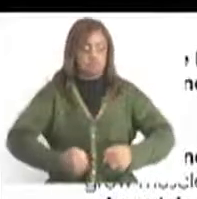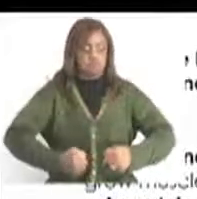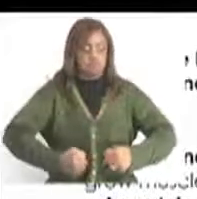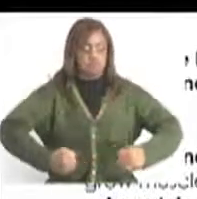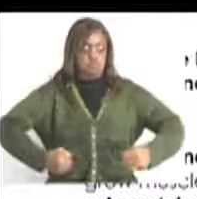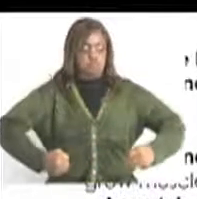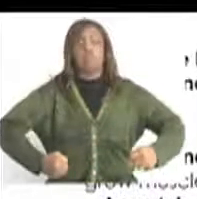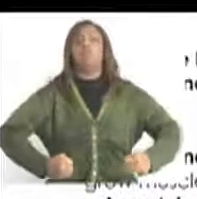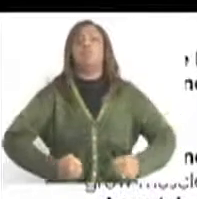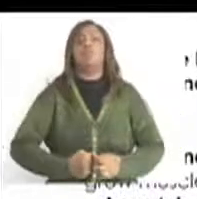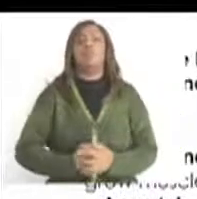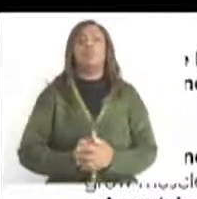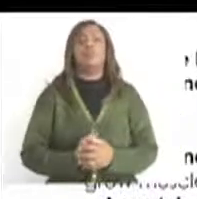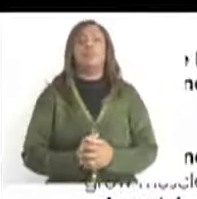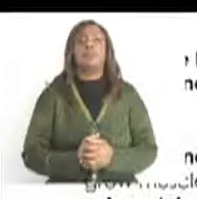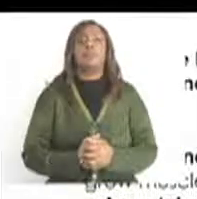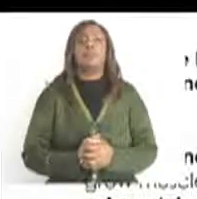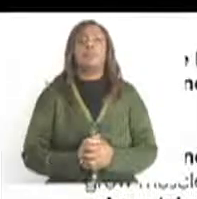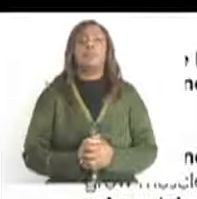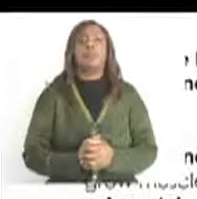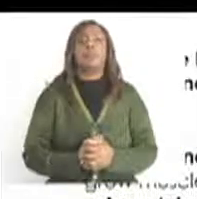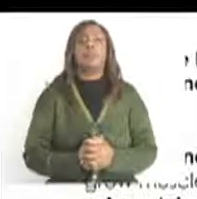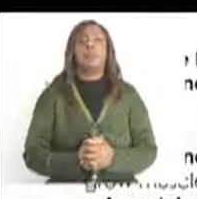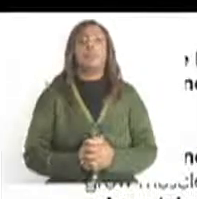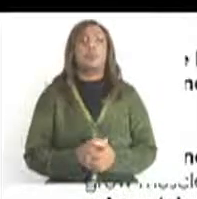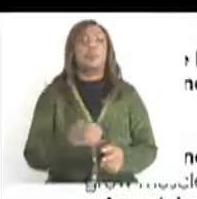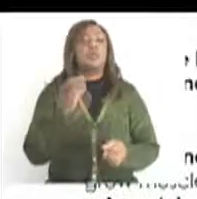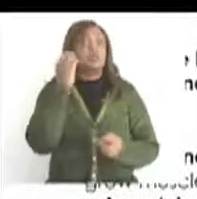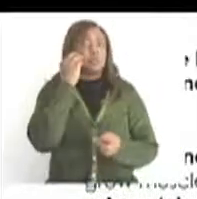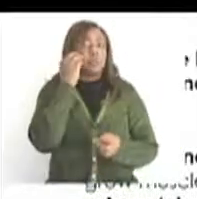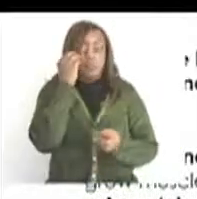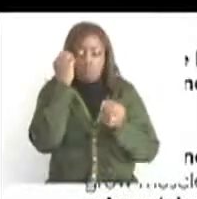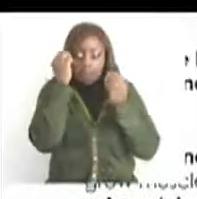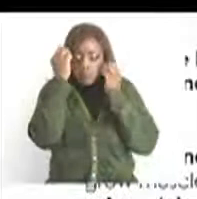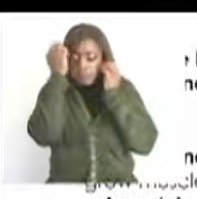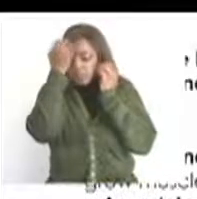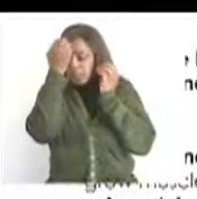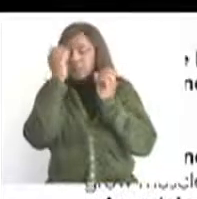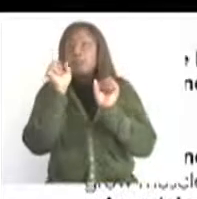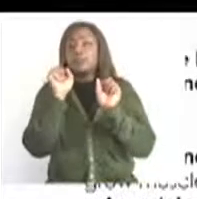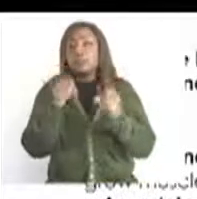Acne or pimples, you may develop acne. This is a condition of the